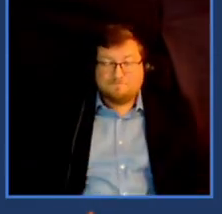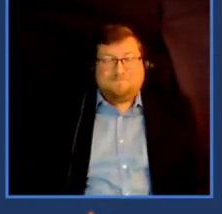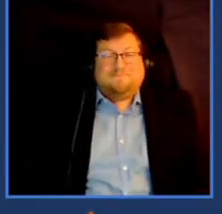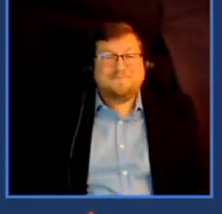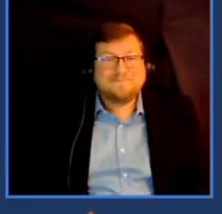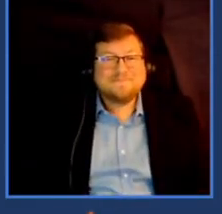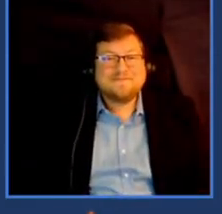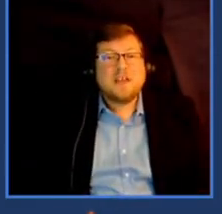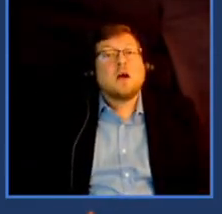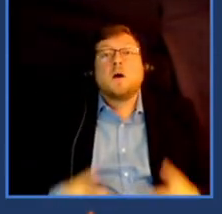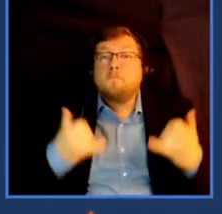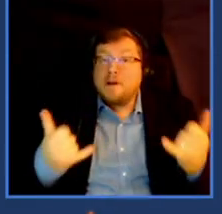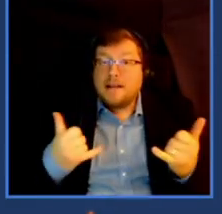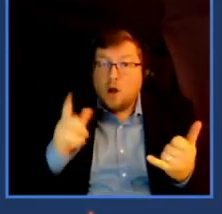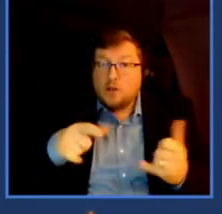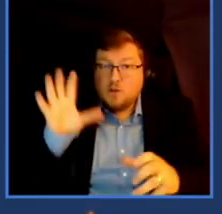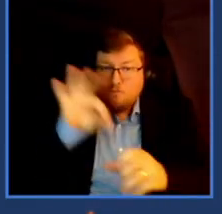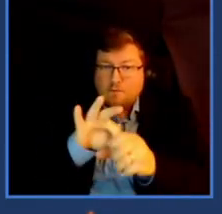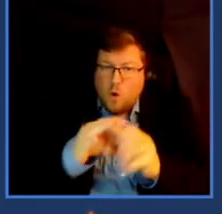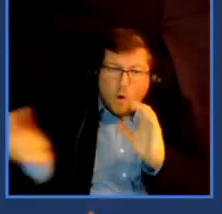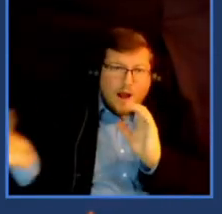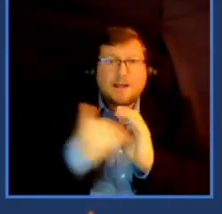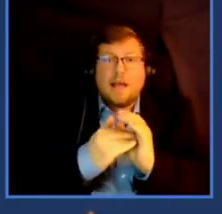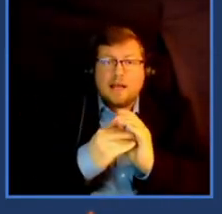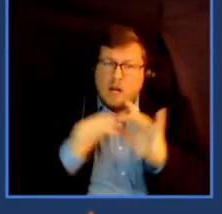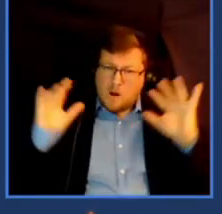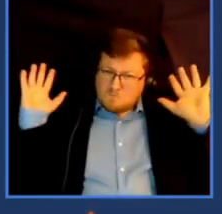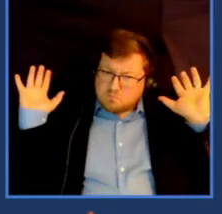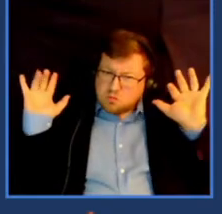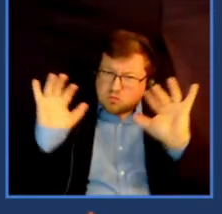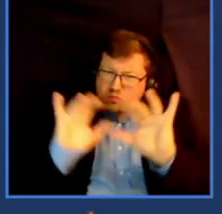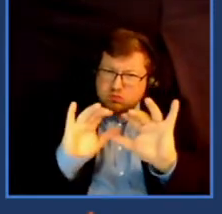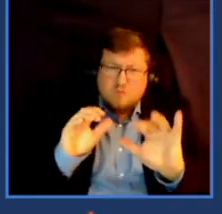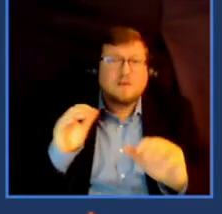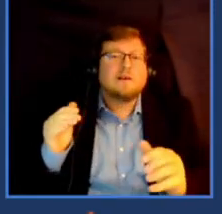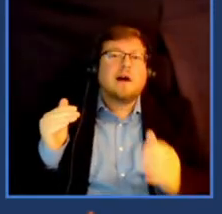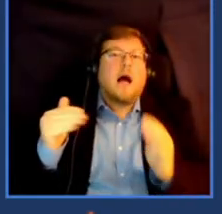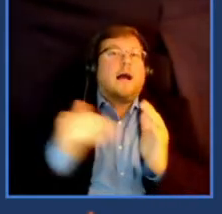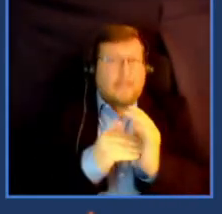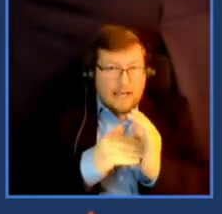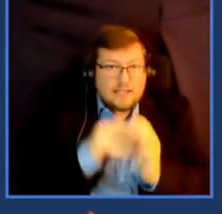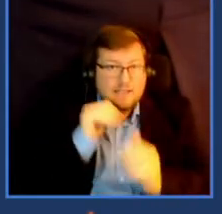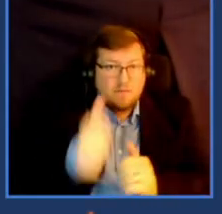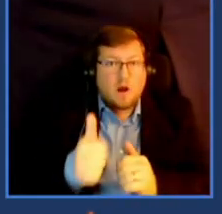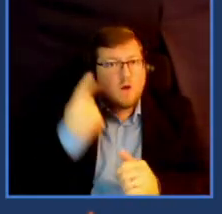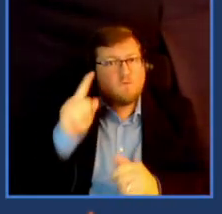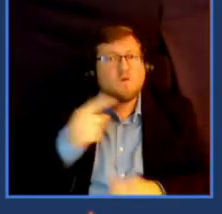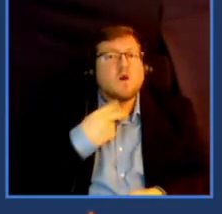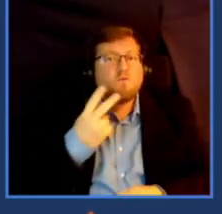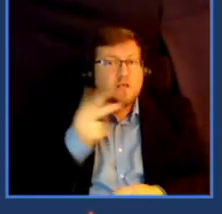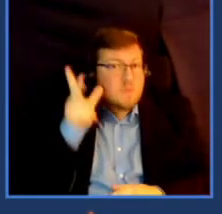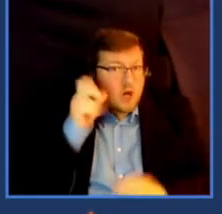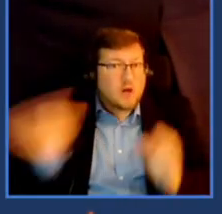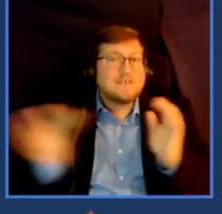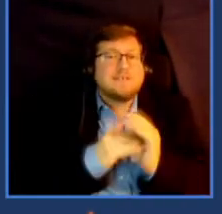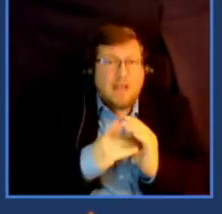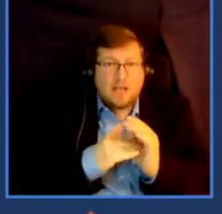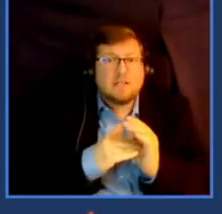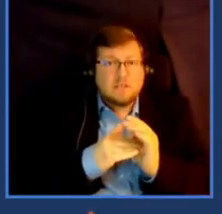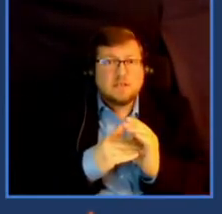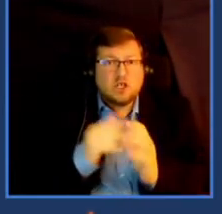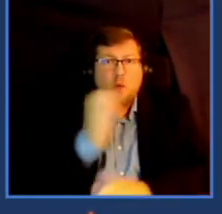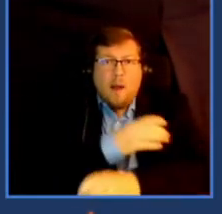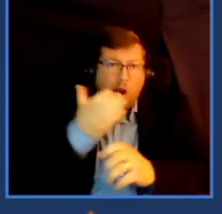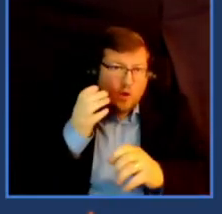we need you to vote again in record numbers. To make your voices heard again. And again, to